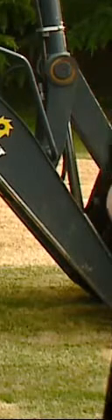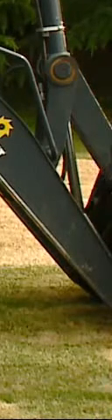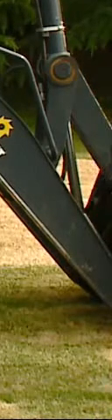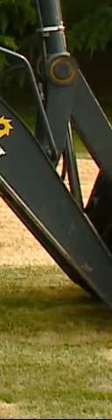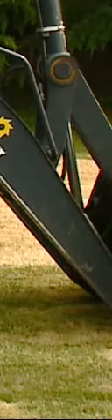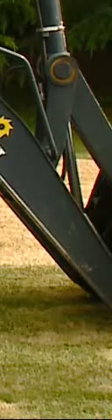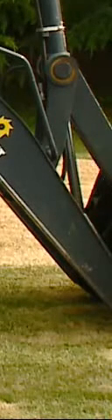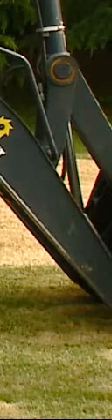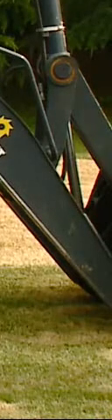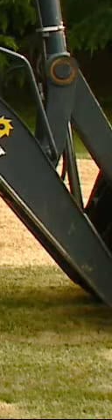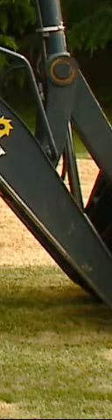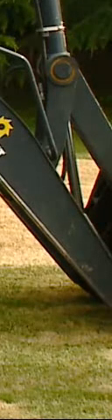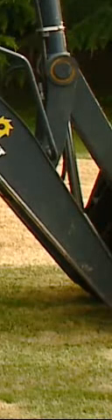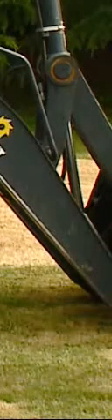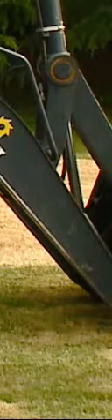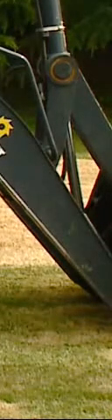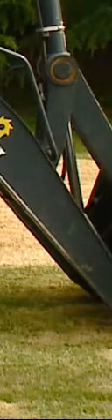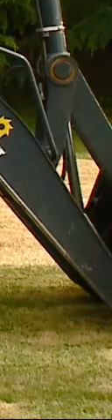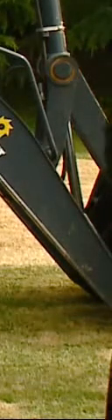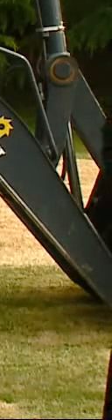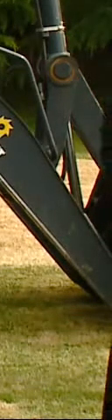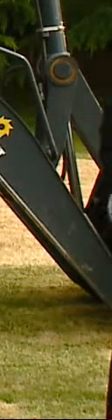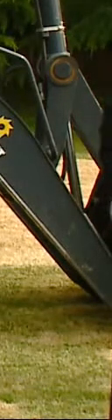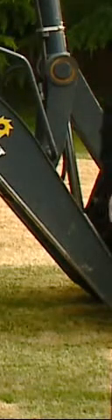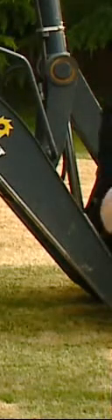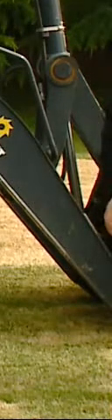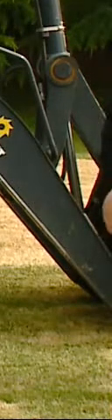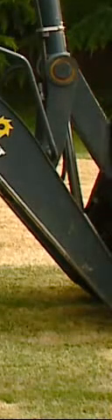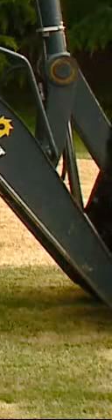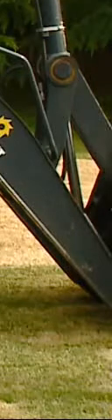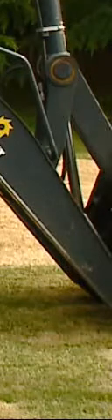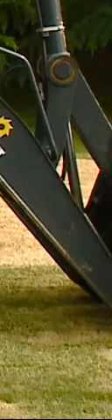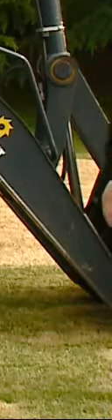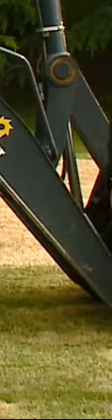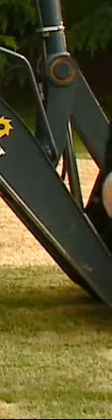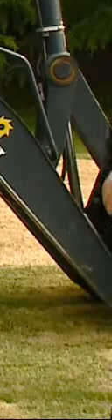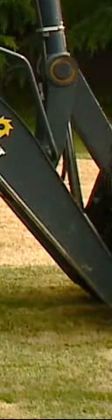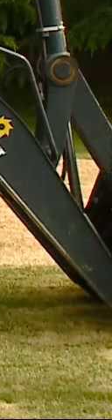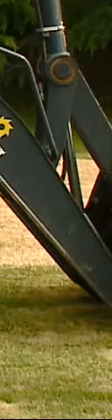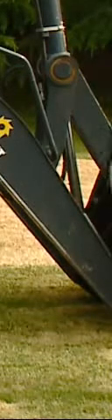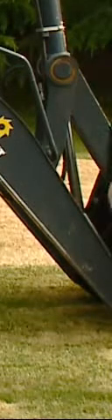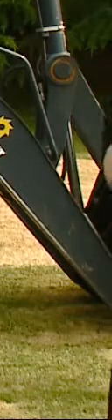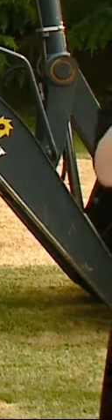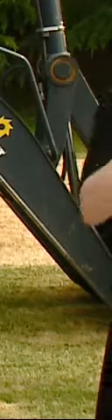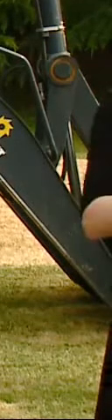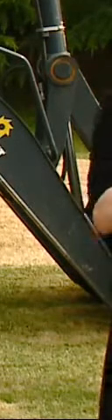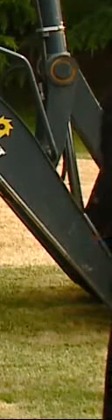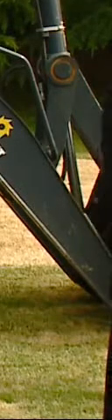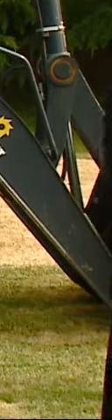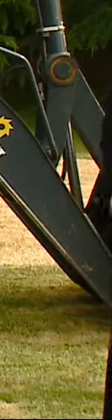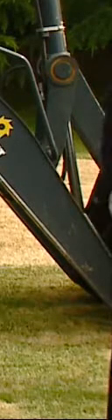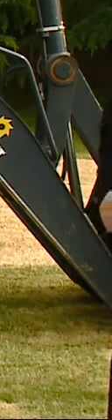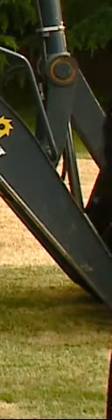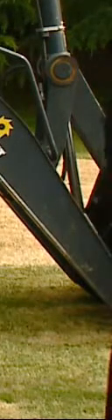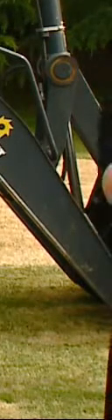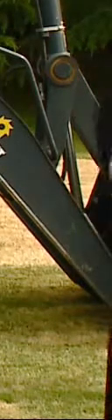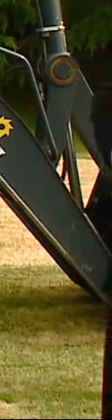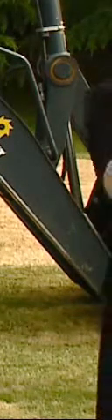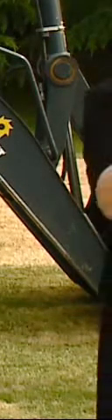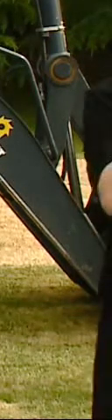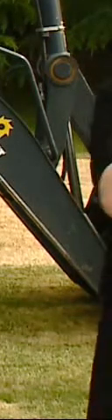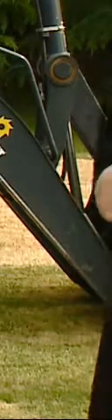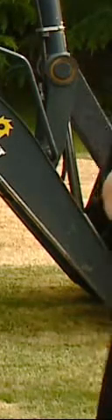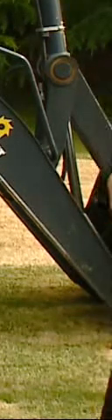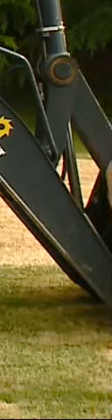we hope that this will continue to be fertile ground that cultivates the very best educators in our state here. And so on behalf